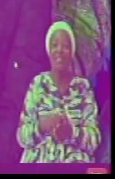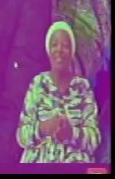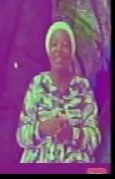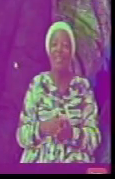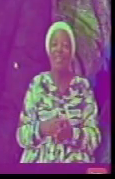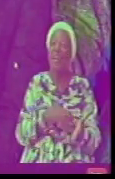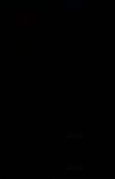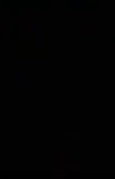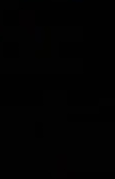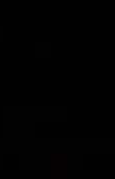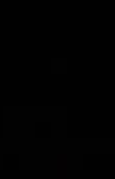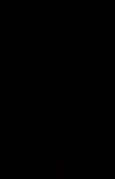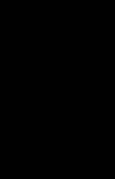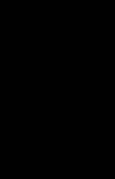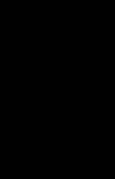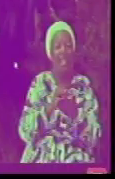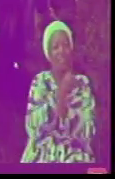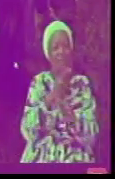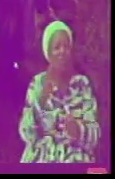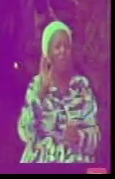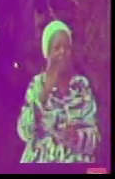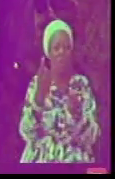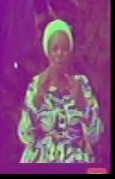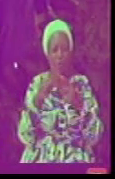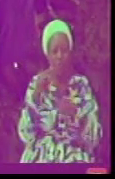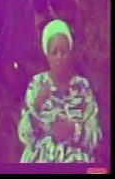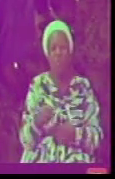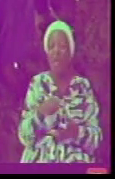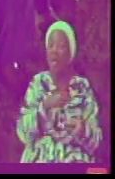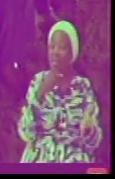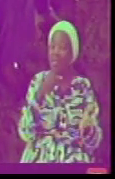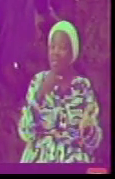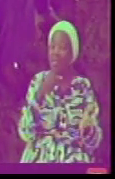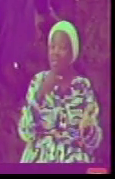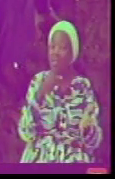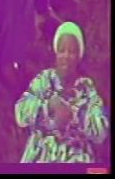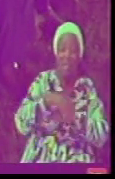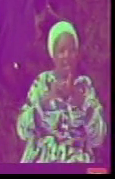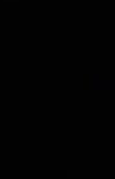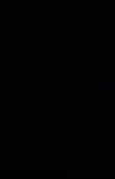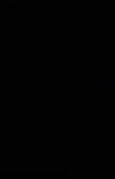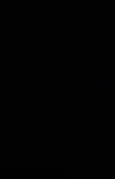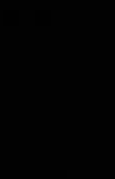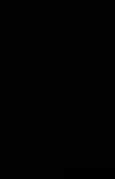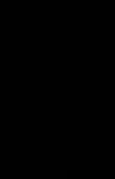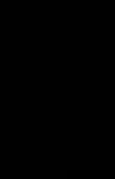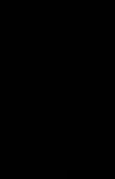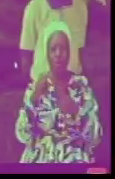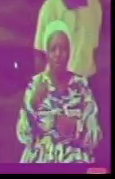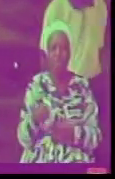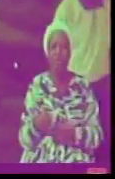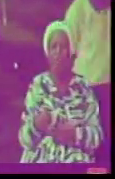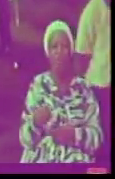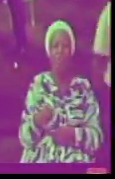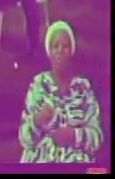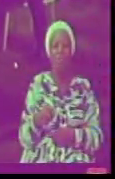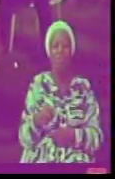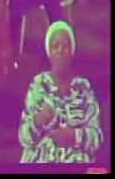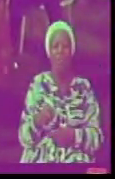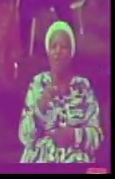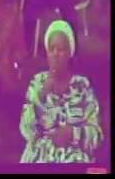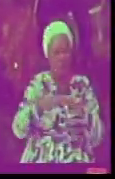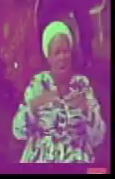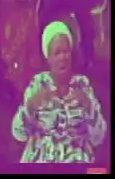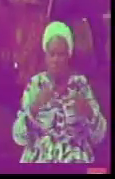tonight, going to be repeated. Tonight, that salvation is going to come to you. Tonight, that